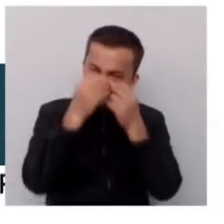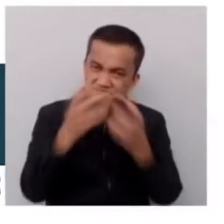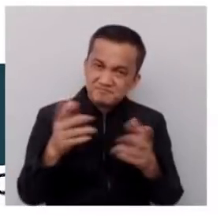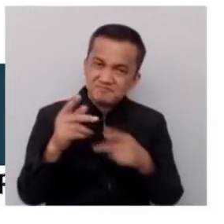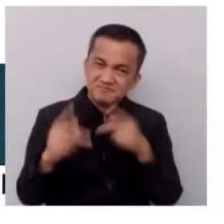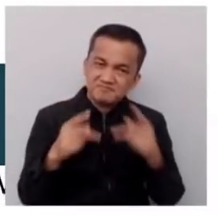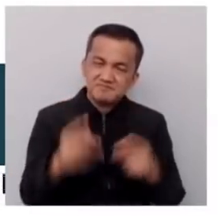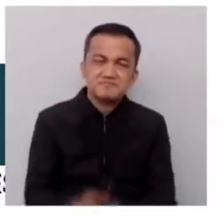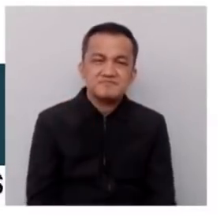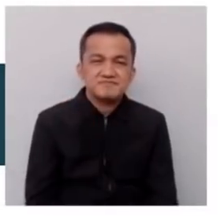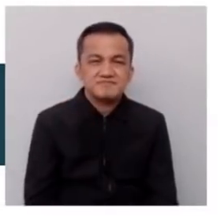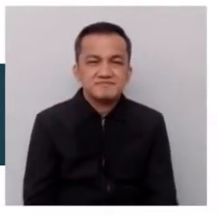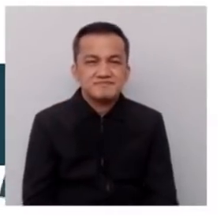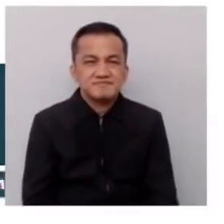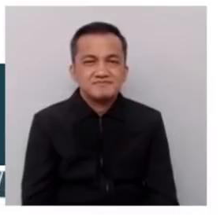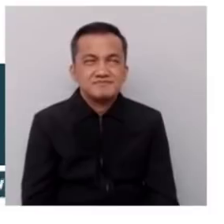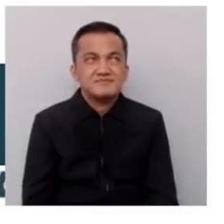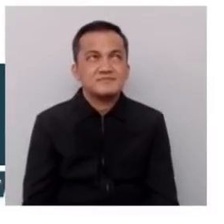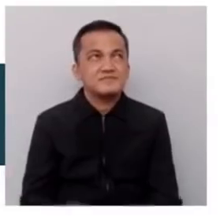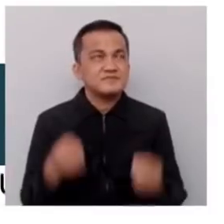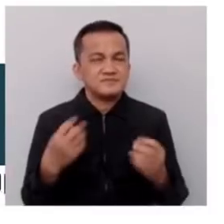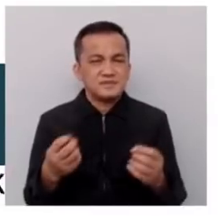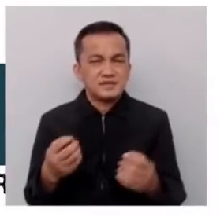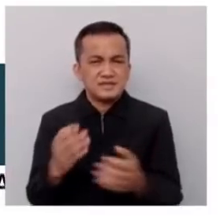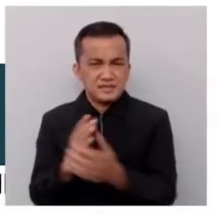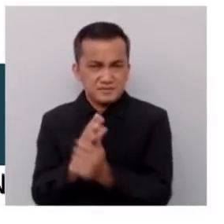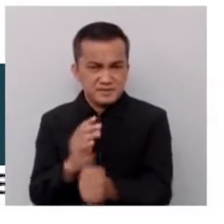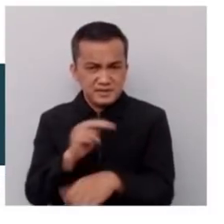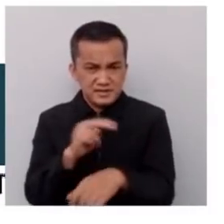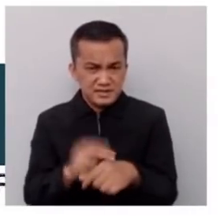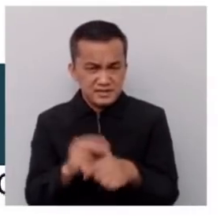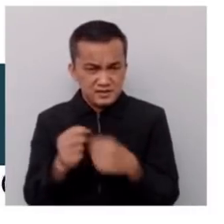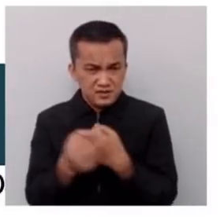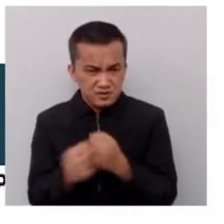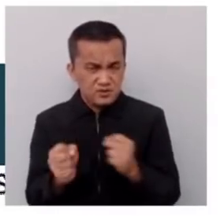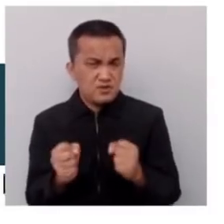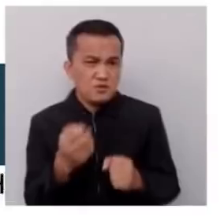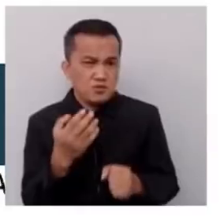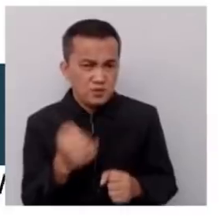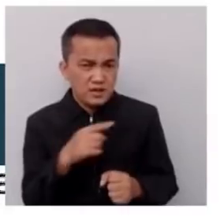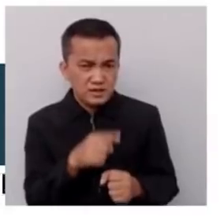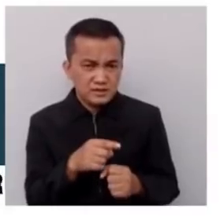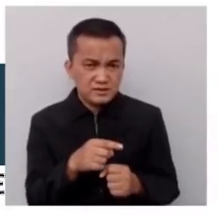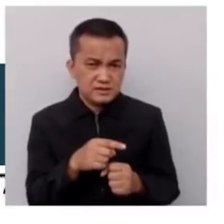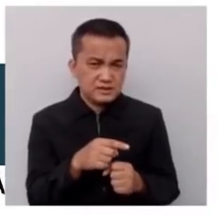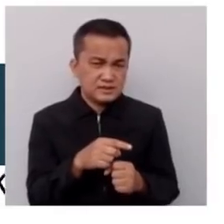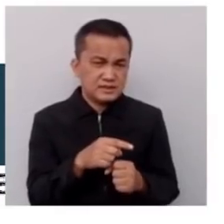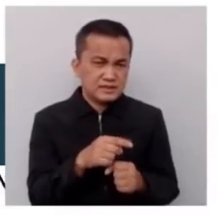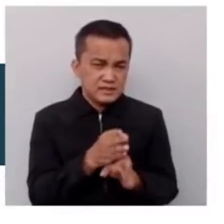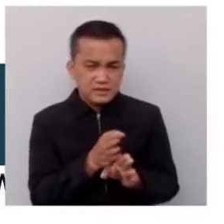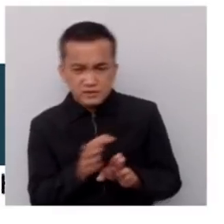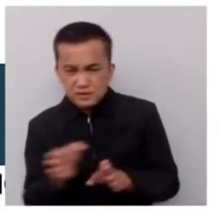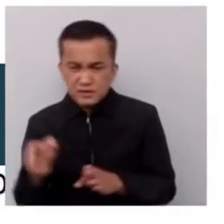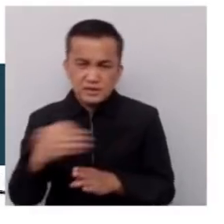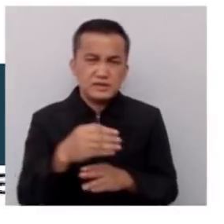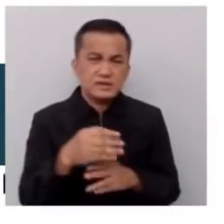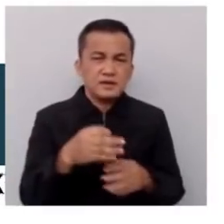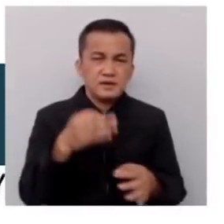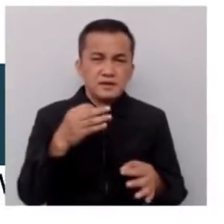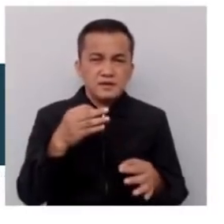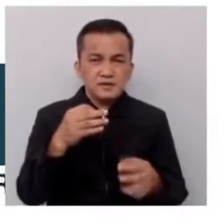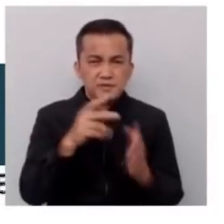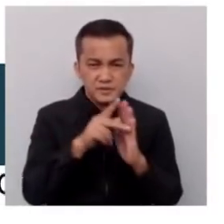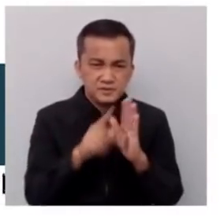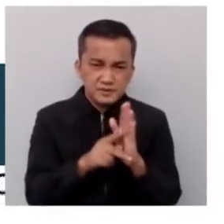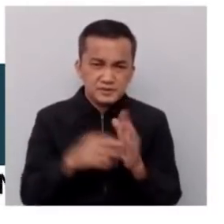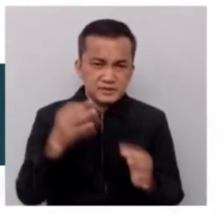are so many experts on national security. Why is it that they have to bend the principles of our justice system? Why is it that they